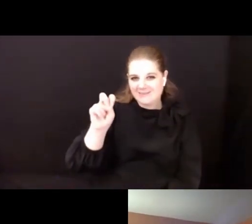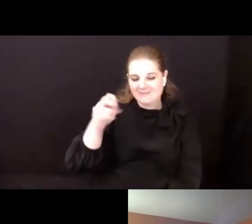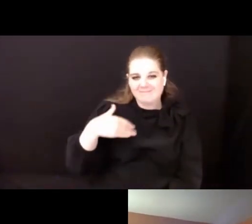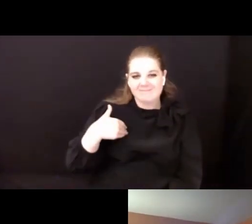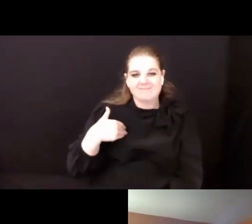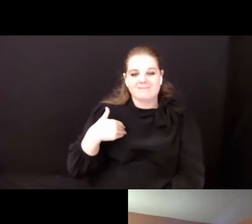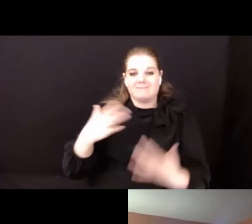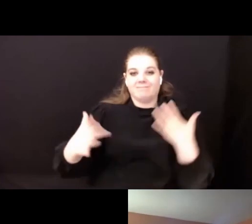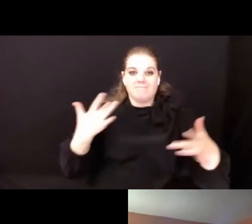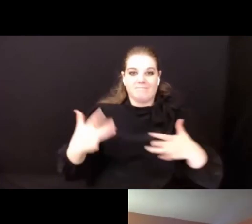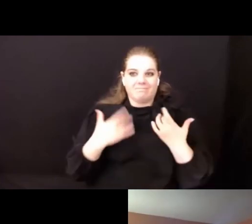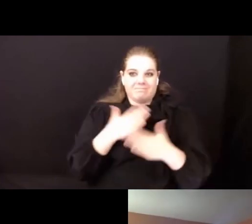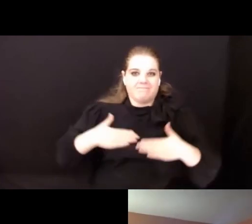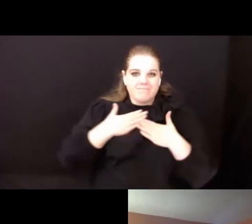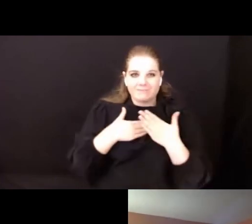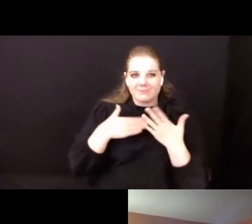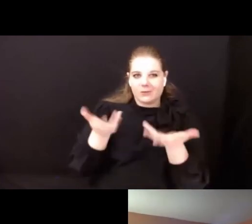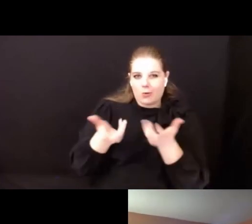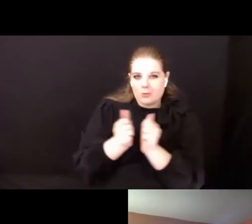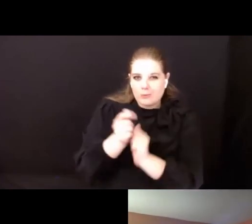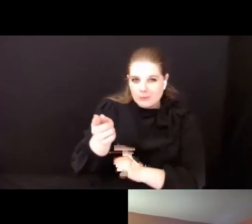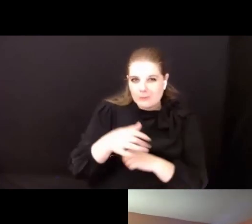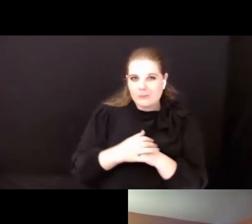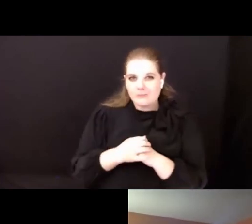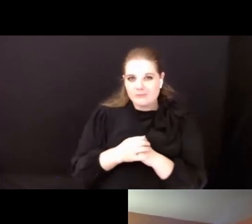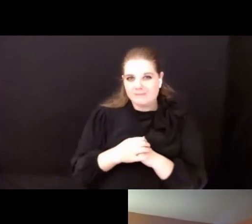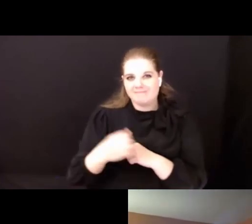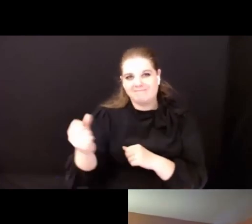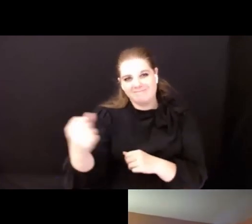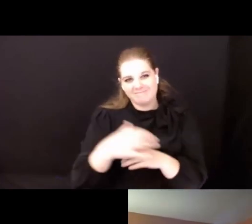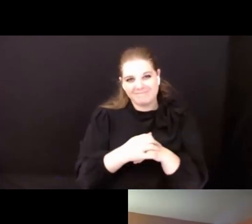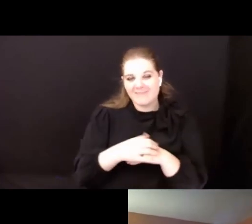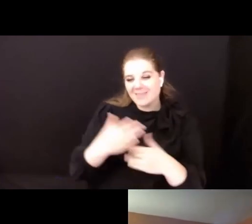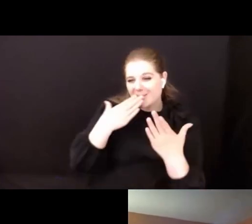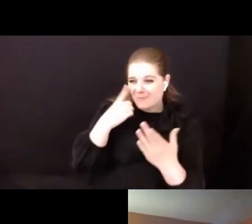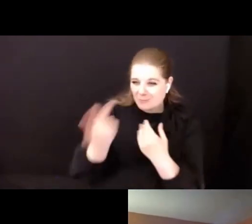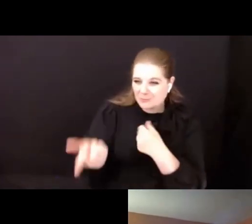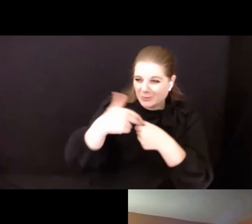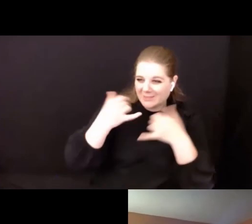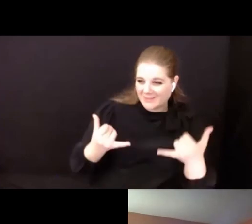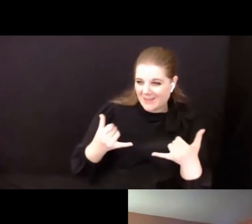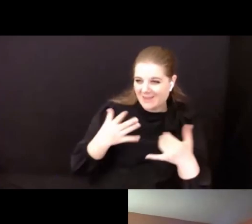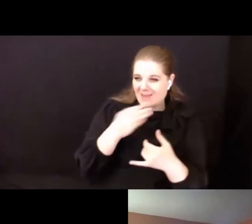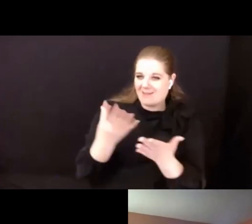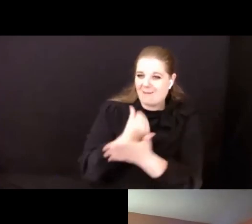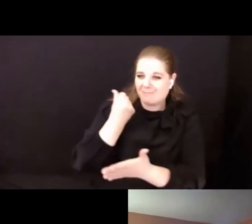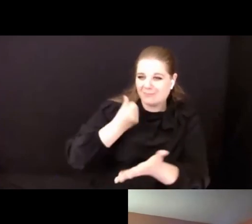for me to have conversations with you. And thank you for being here today and having this